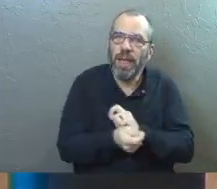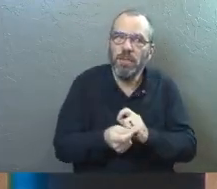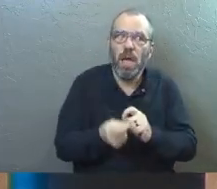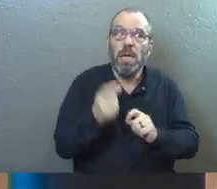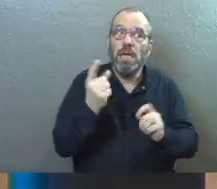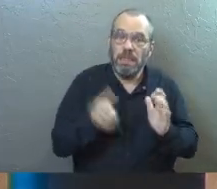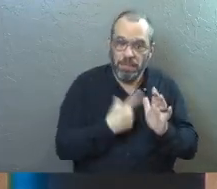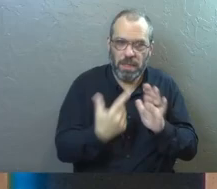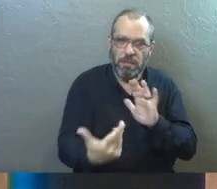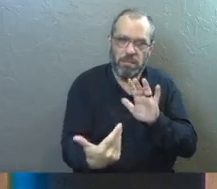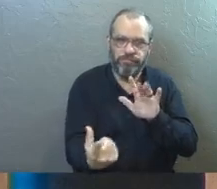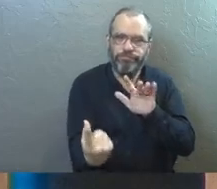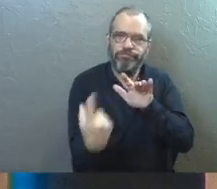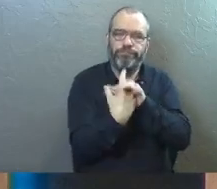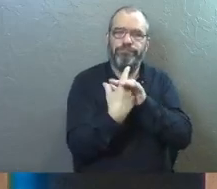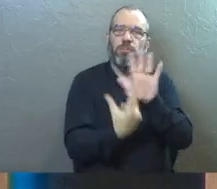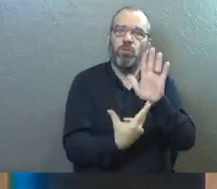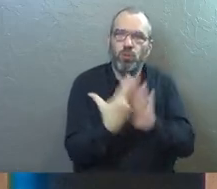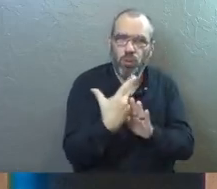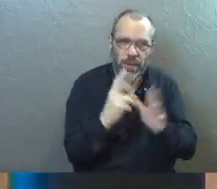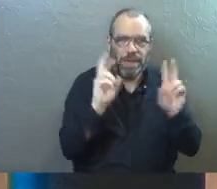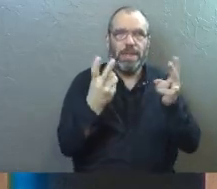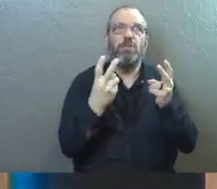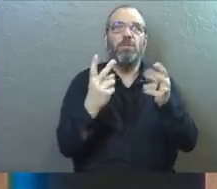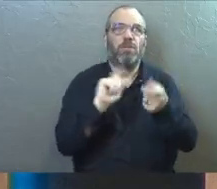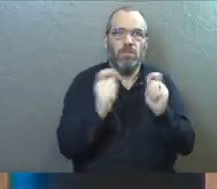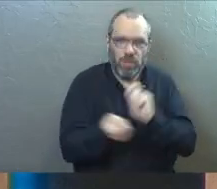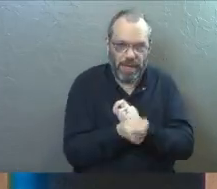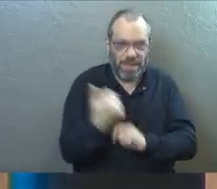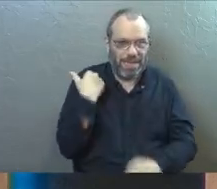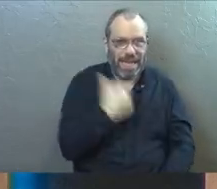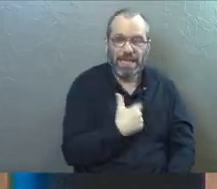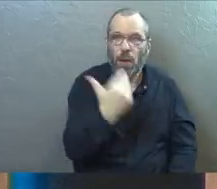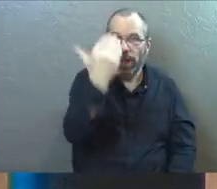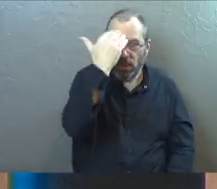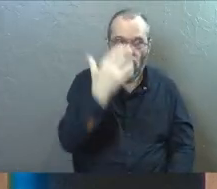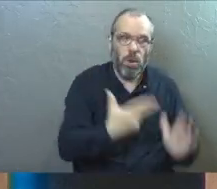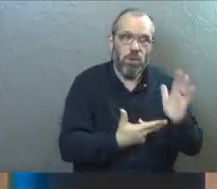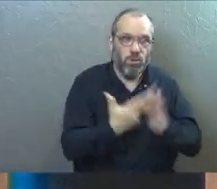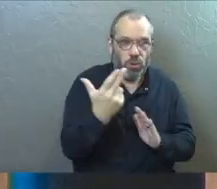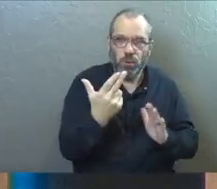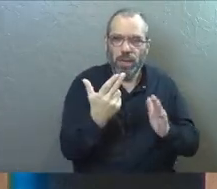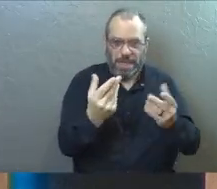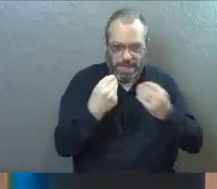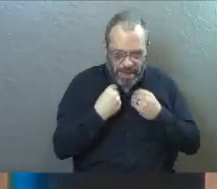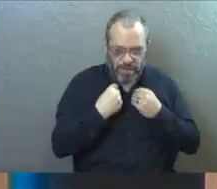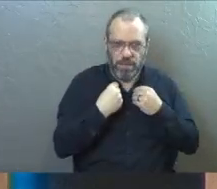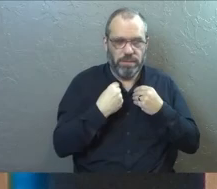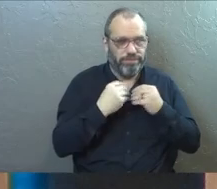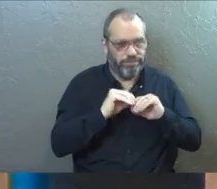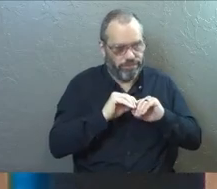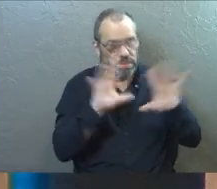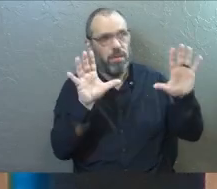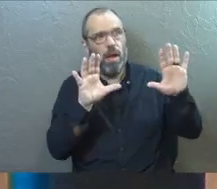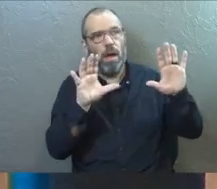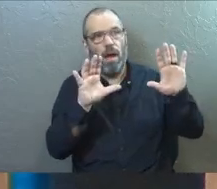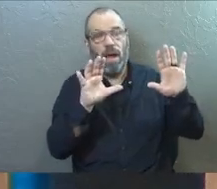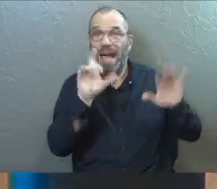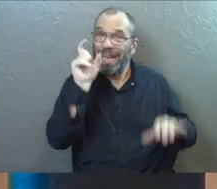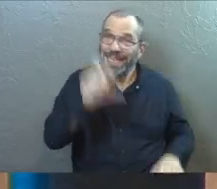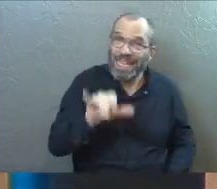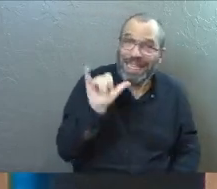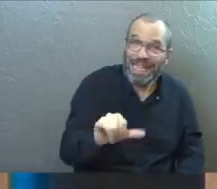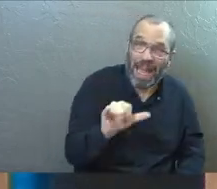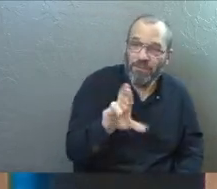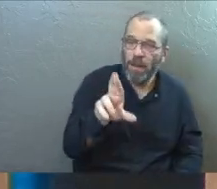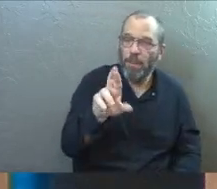to be told the truth to realize there's an issue that needs to be changed in the first place. That's how we know it. The truth brings things into light. And I needed